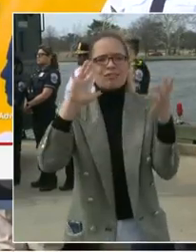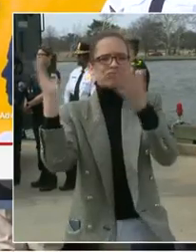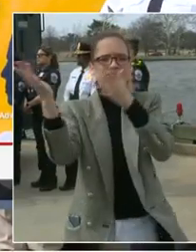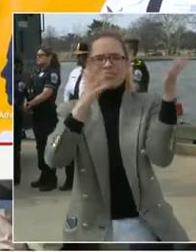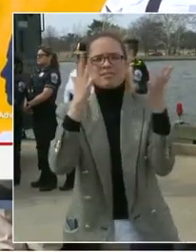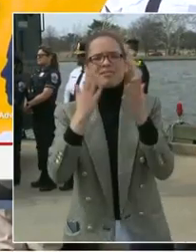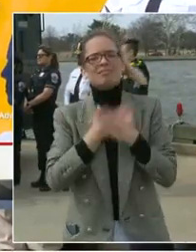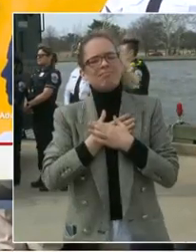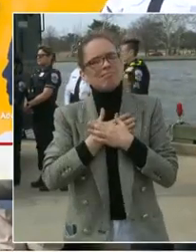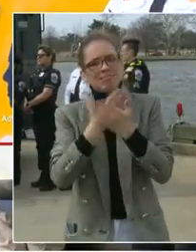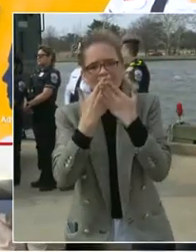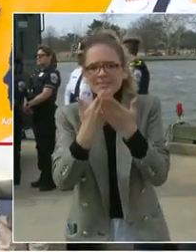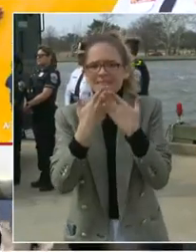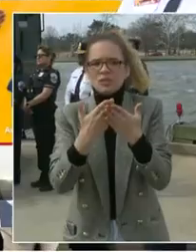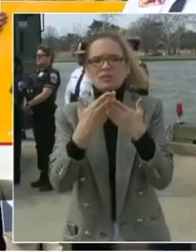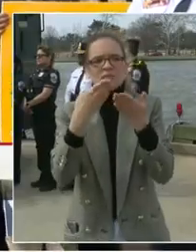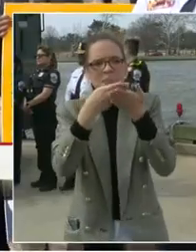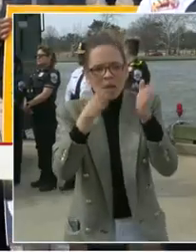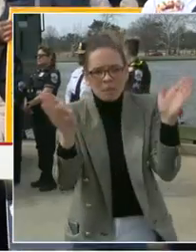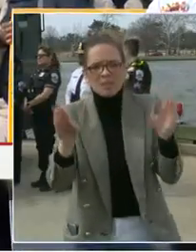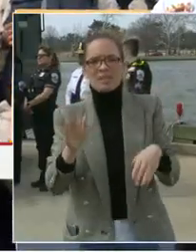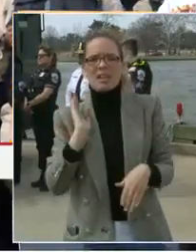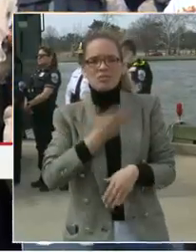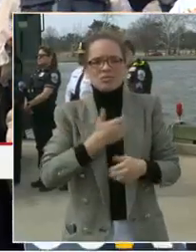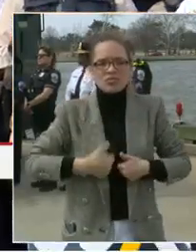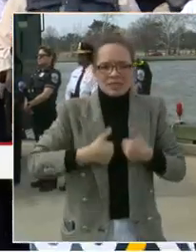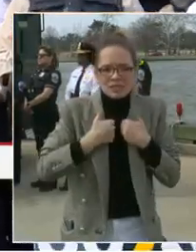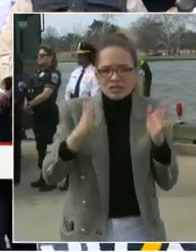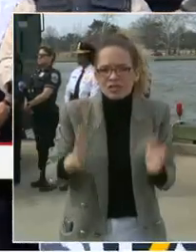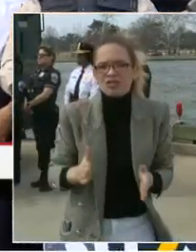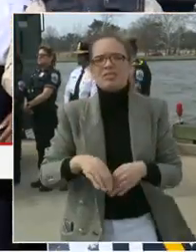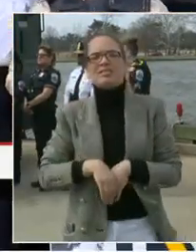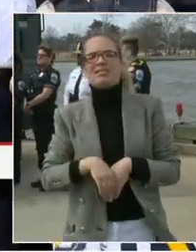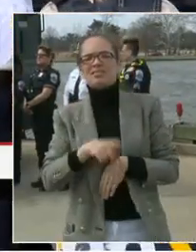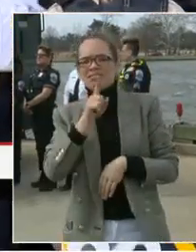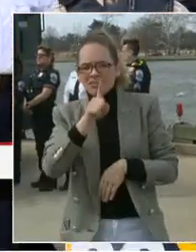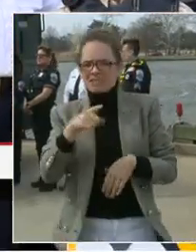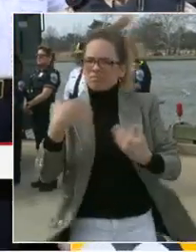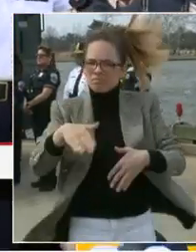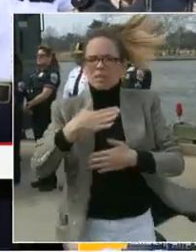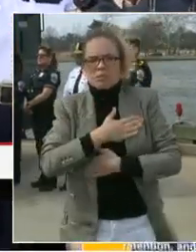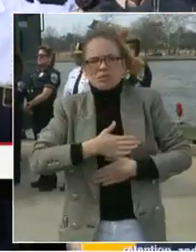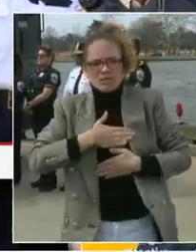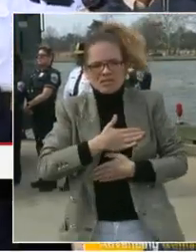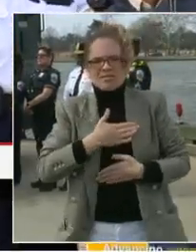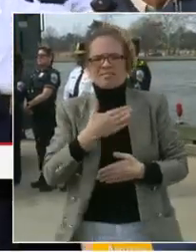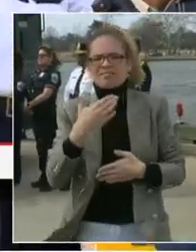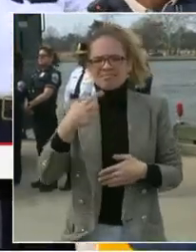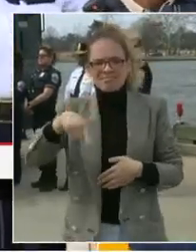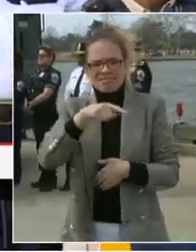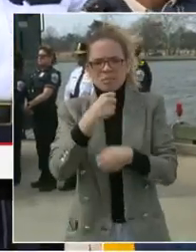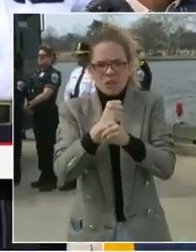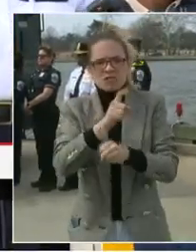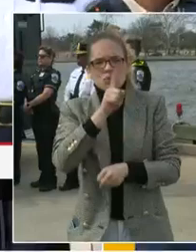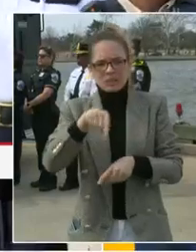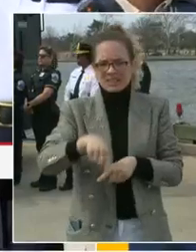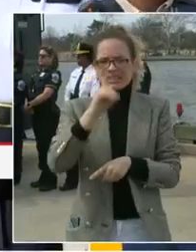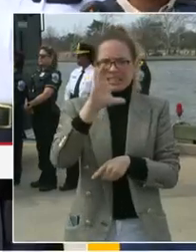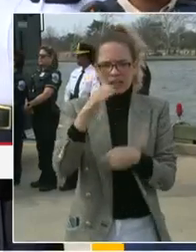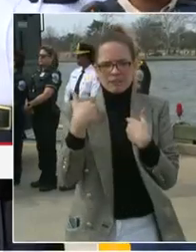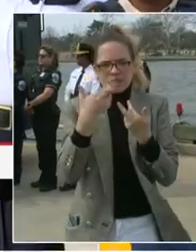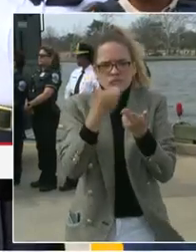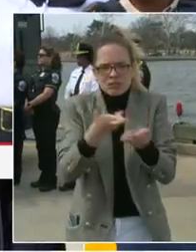public who have been so supportive of our department and making sure that we have the police resources that we